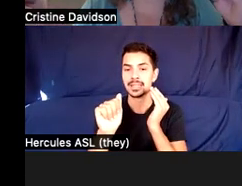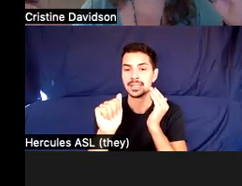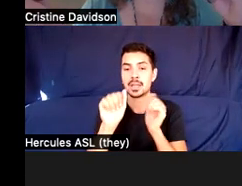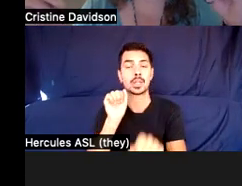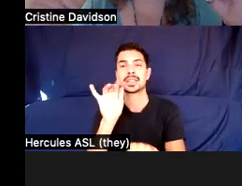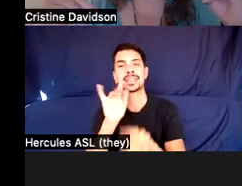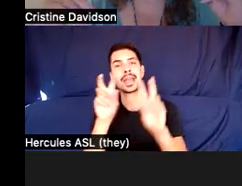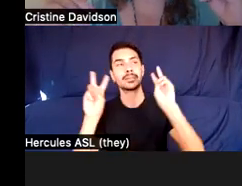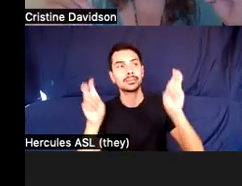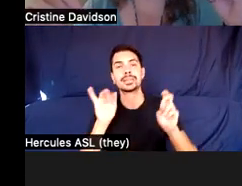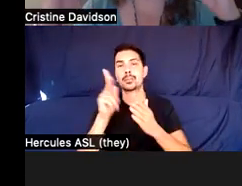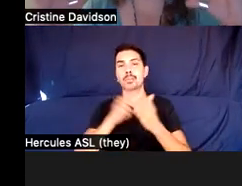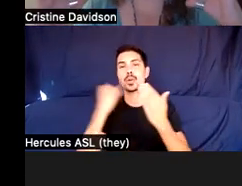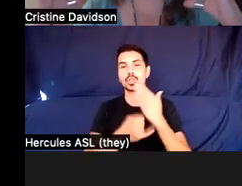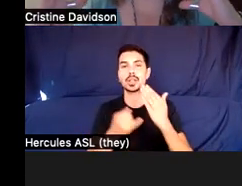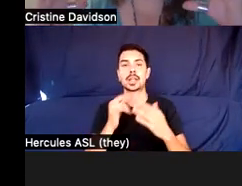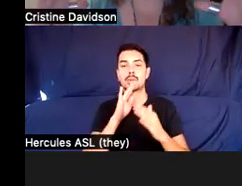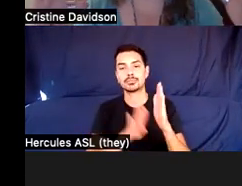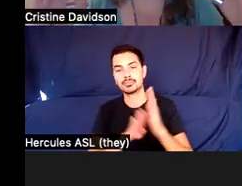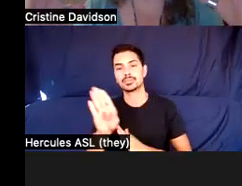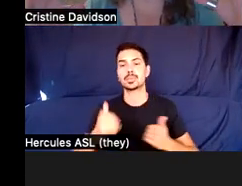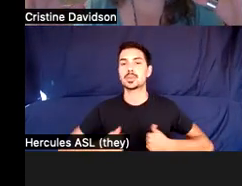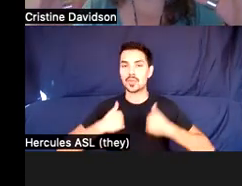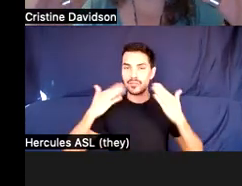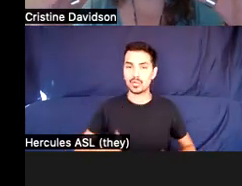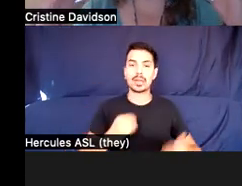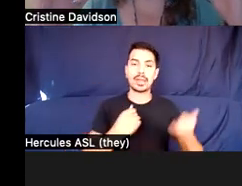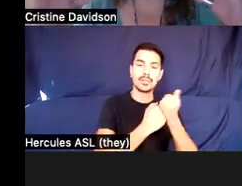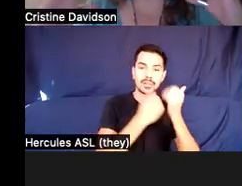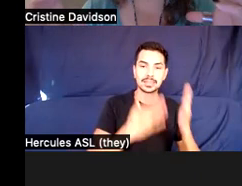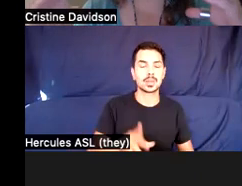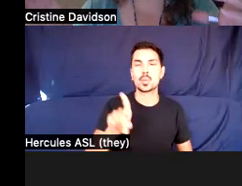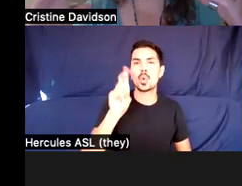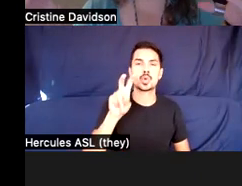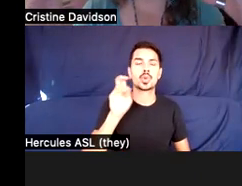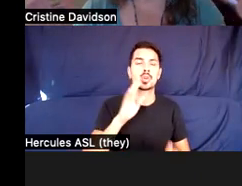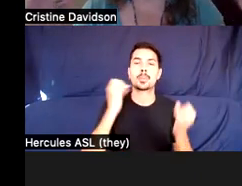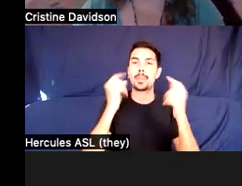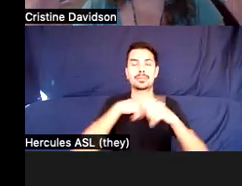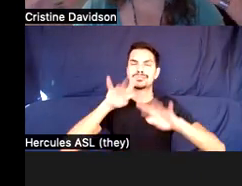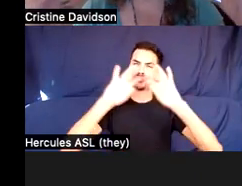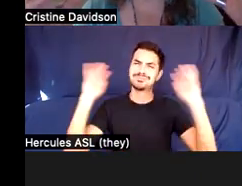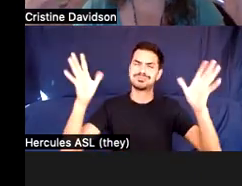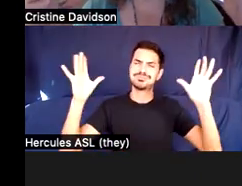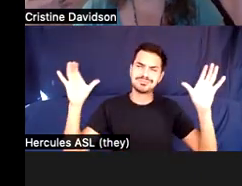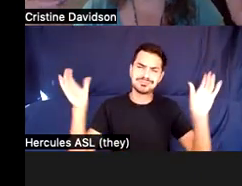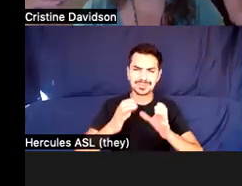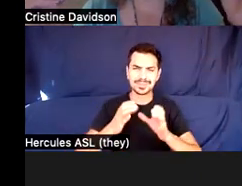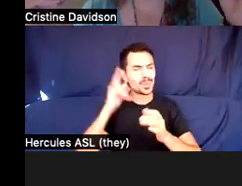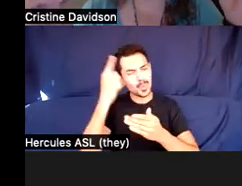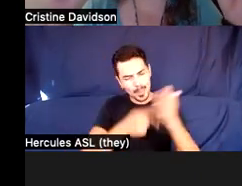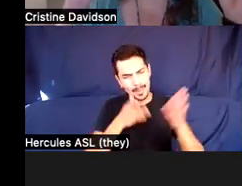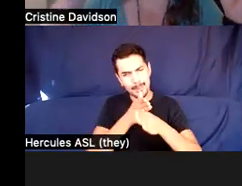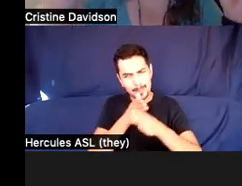and advocates, hundreds of them. They got together and they said, what are the main components of what advocacy looks like,